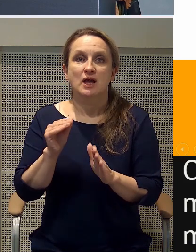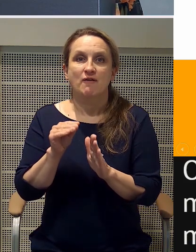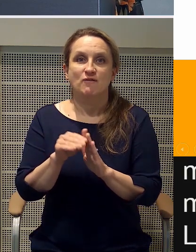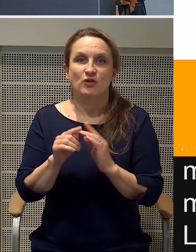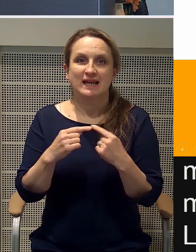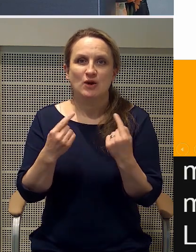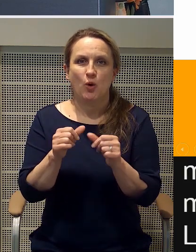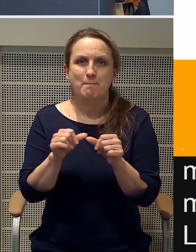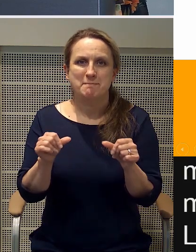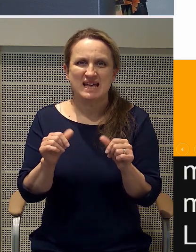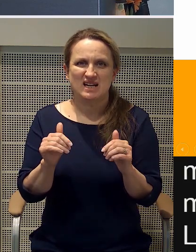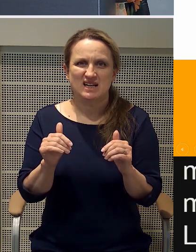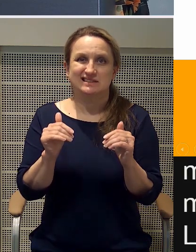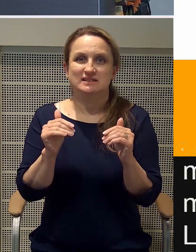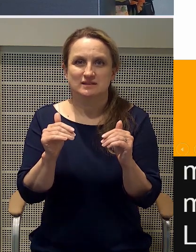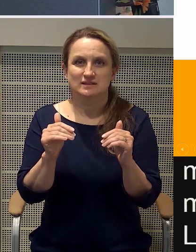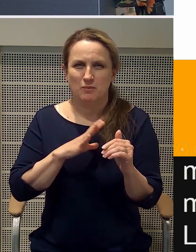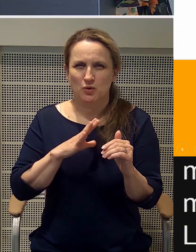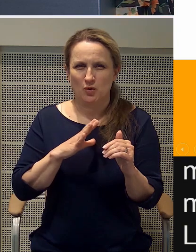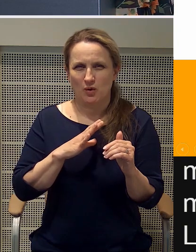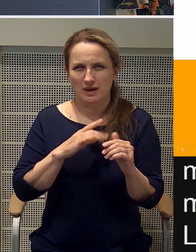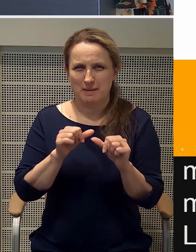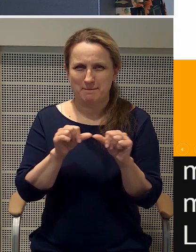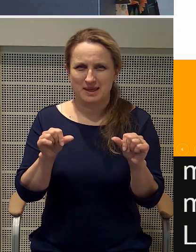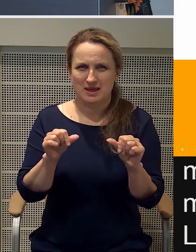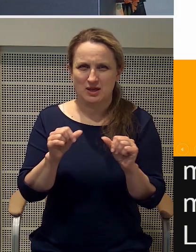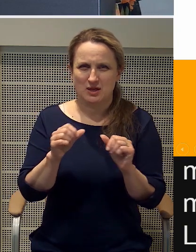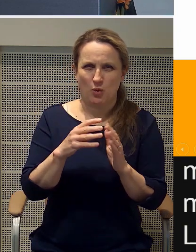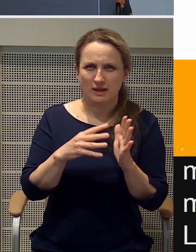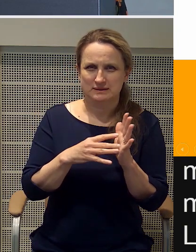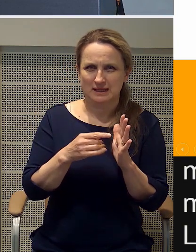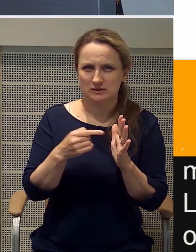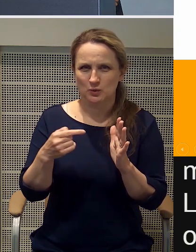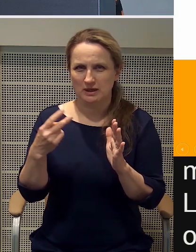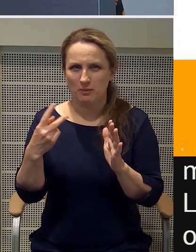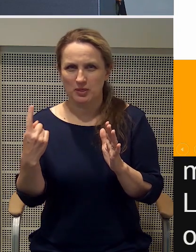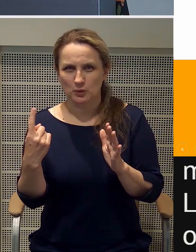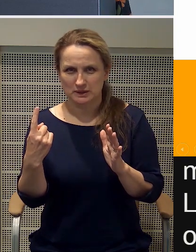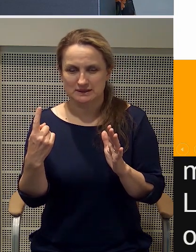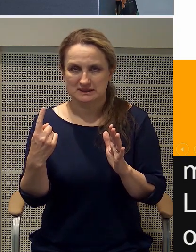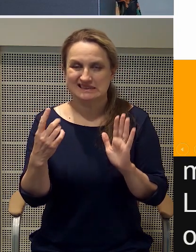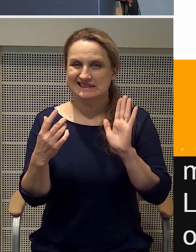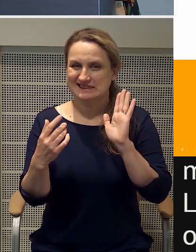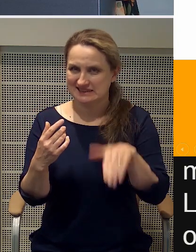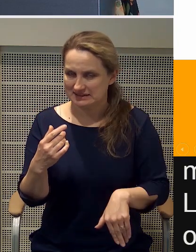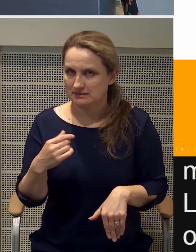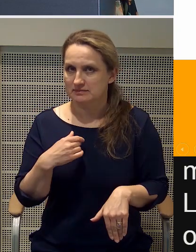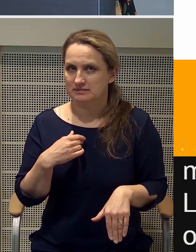And our board went over our own limits.